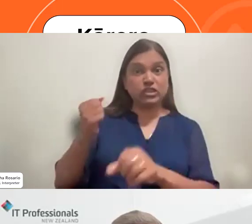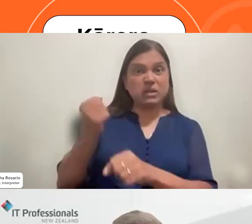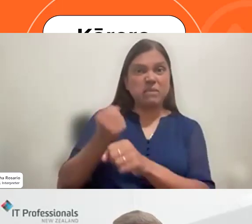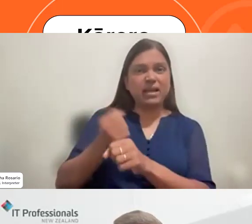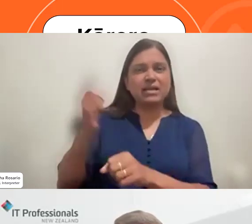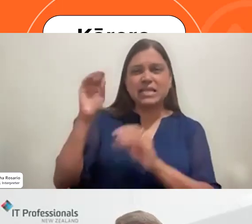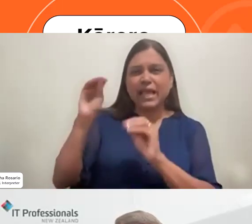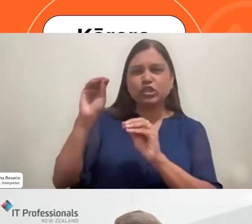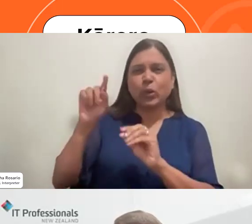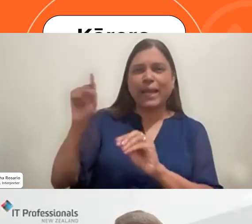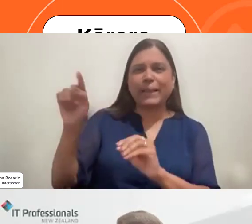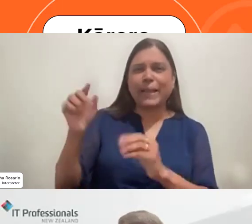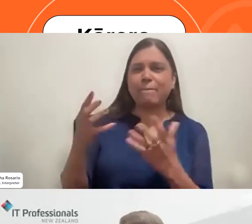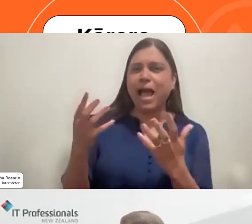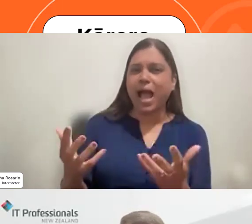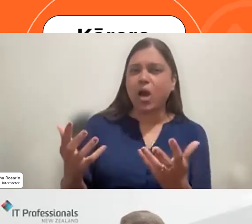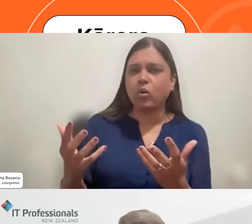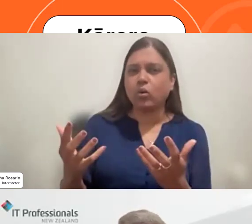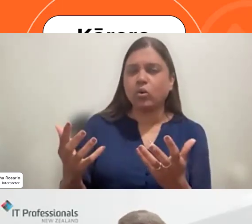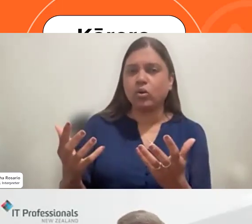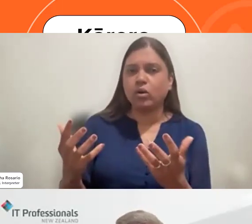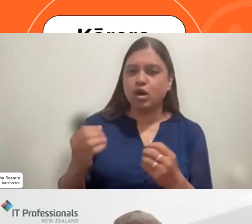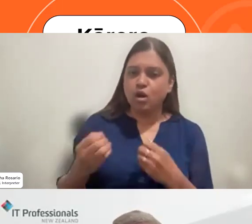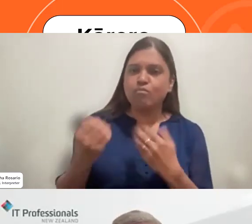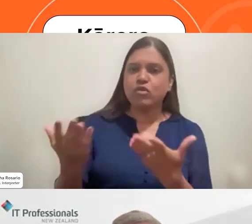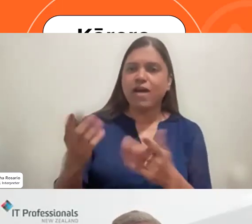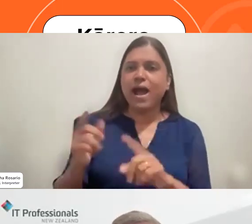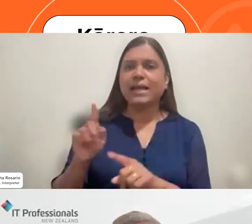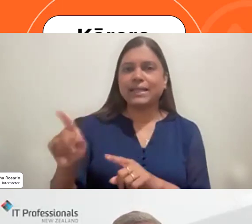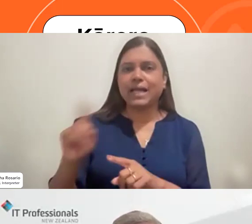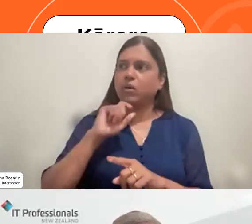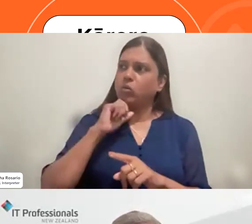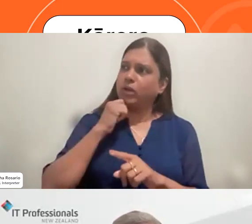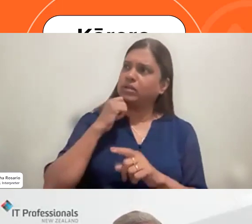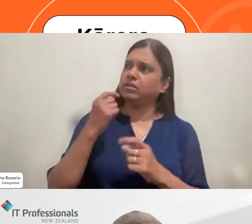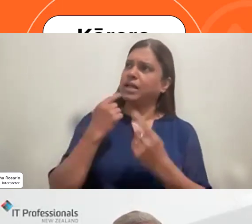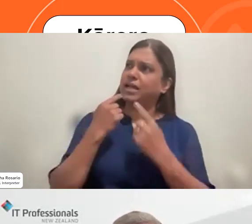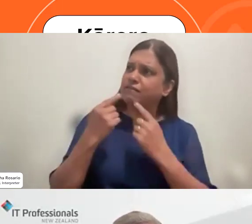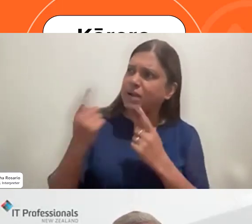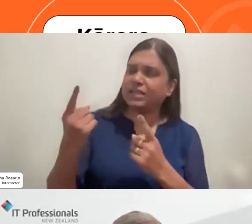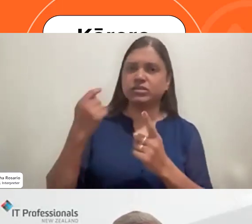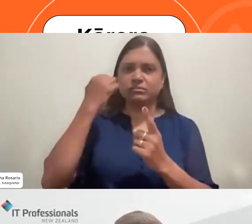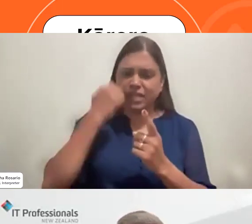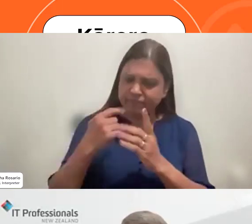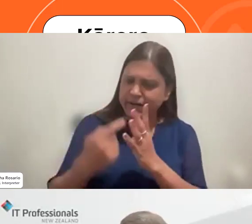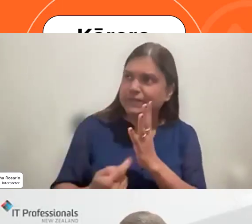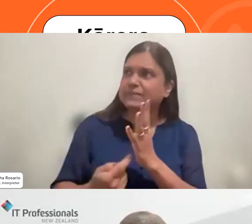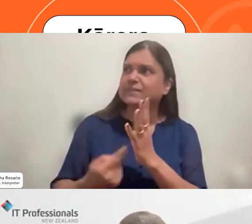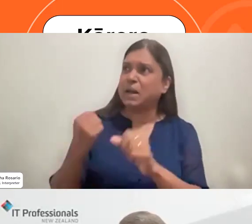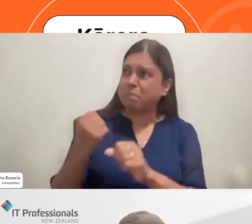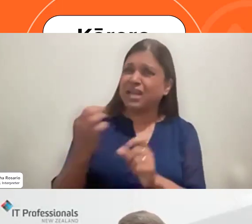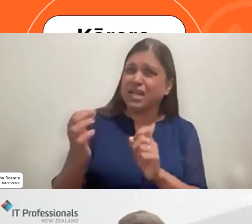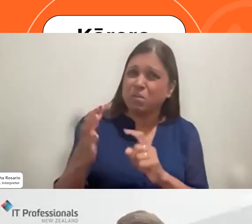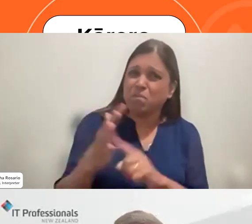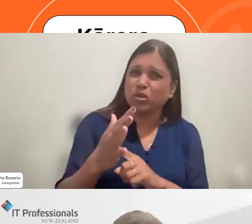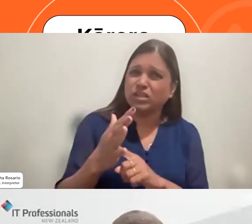with practical guidance and empower them to make accessibility a core part of their digital strategy, not as a box to